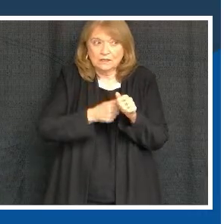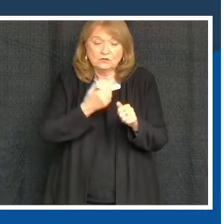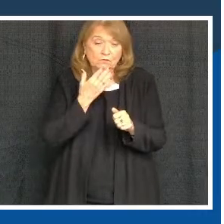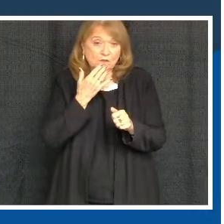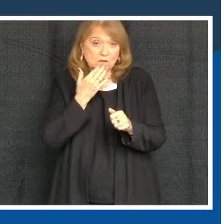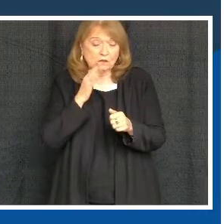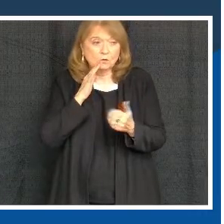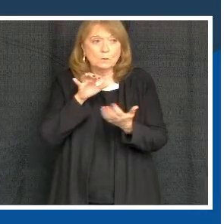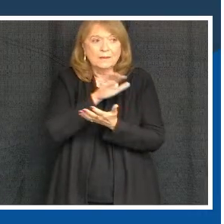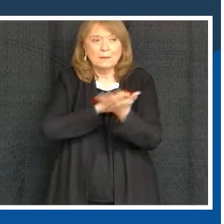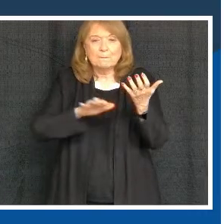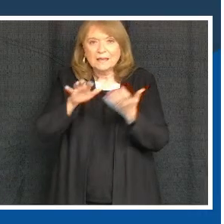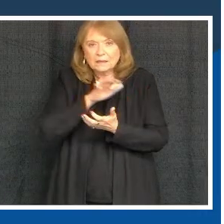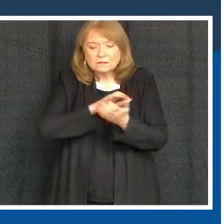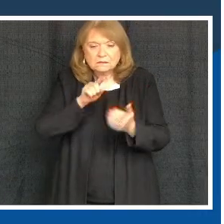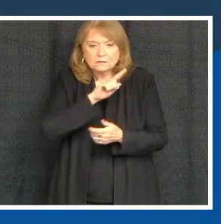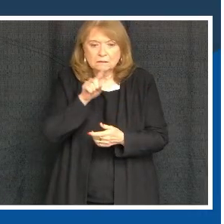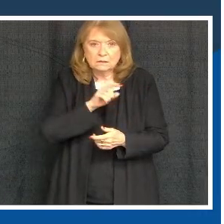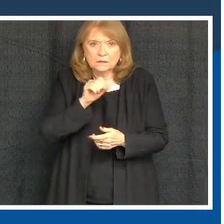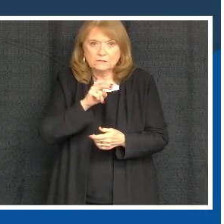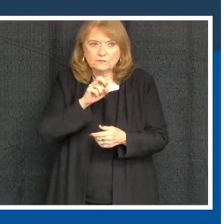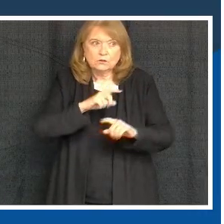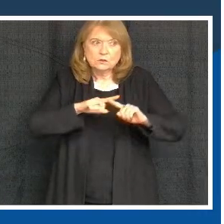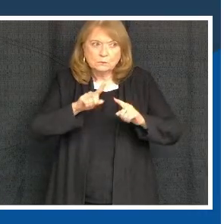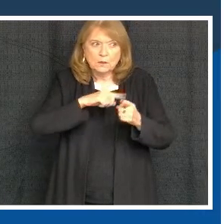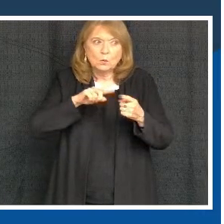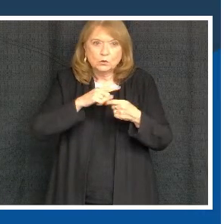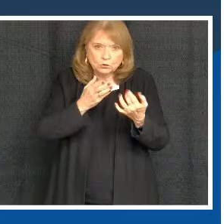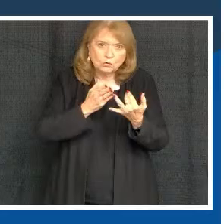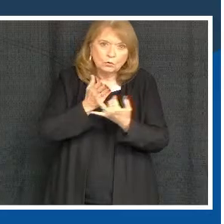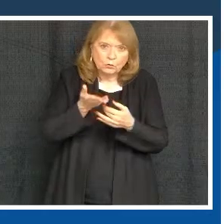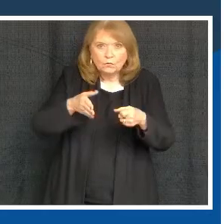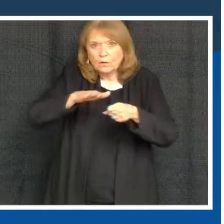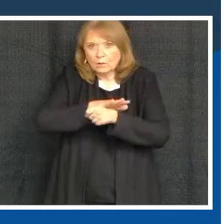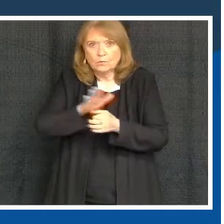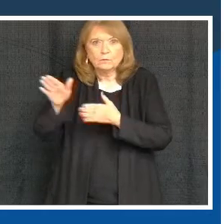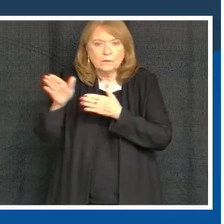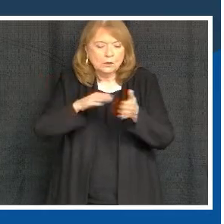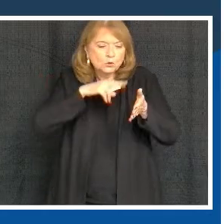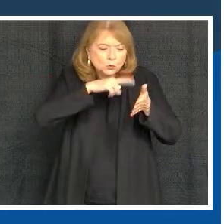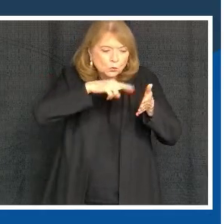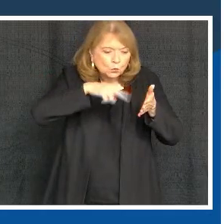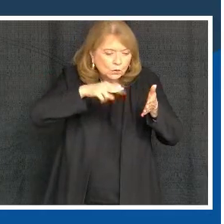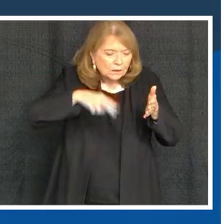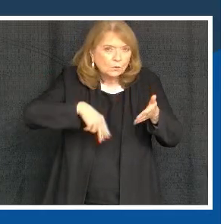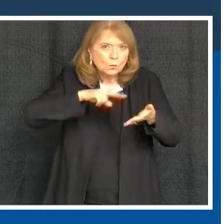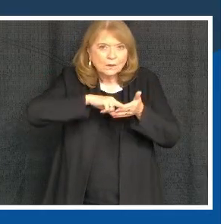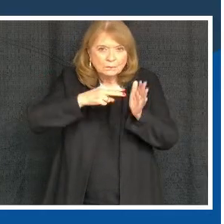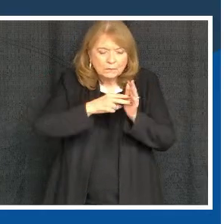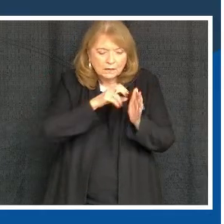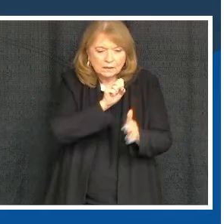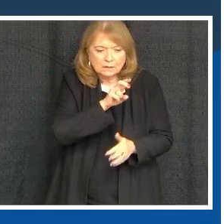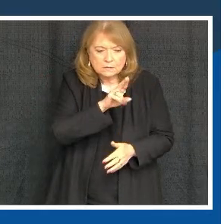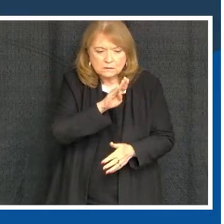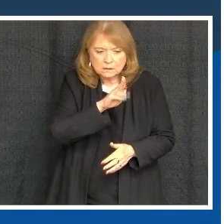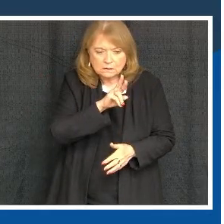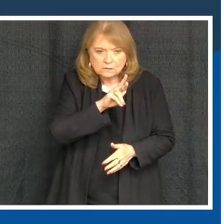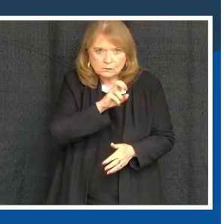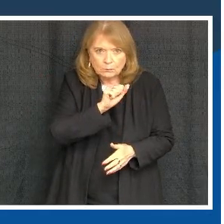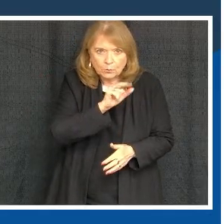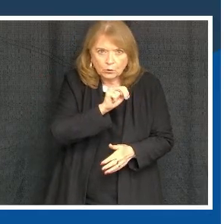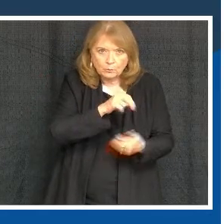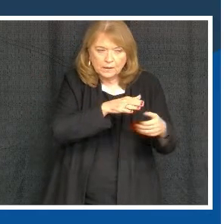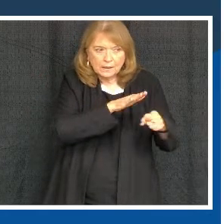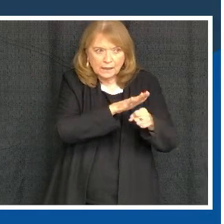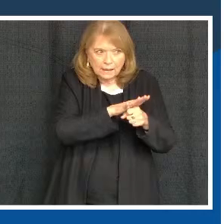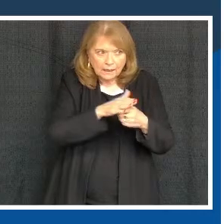of zones, but when you go through the comprehensive planning, you read about what a suburban neighborhood is. You can see here in the dark purple in this